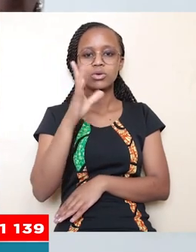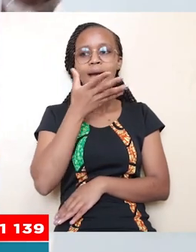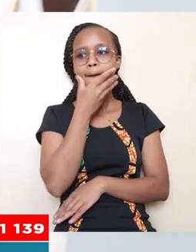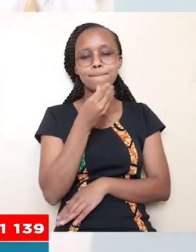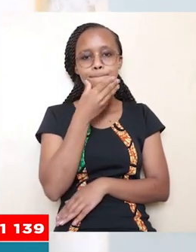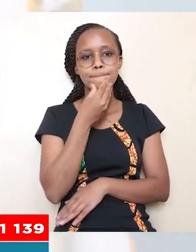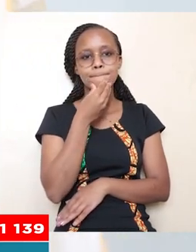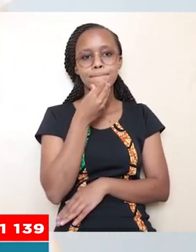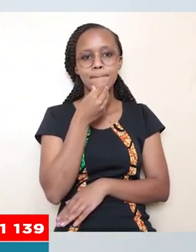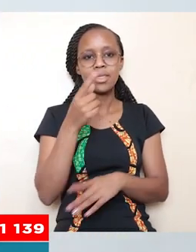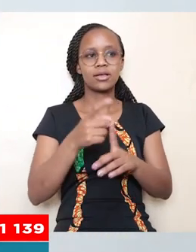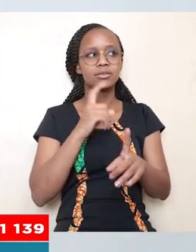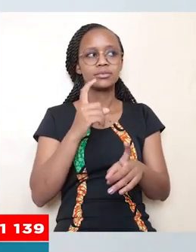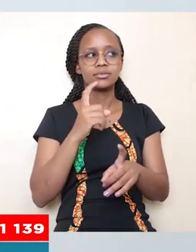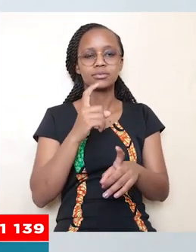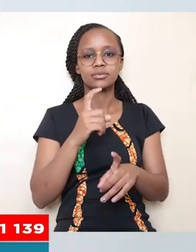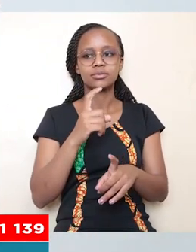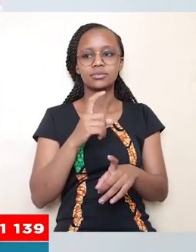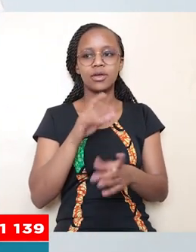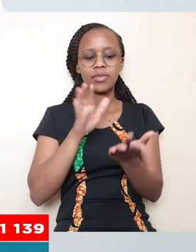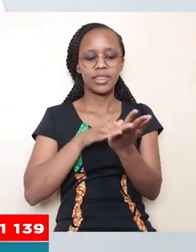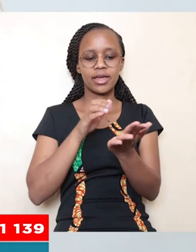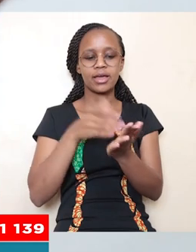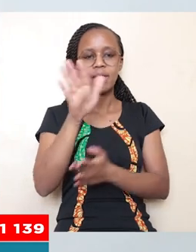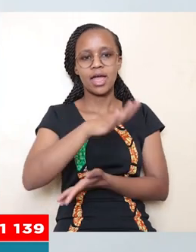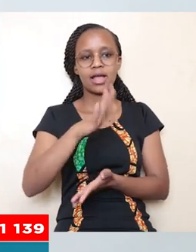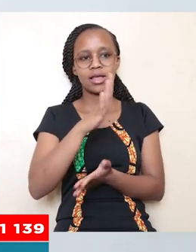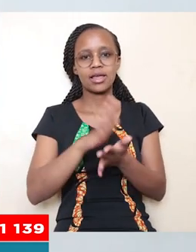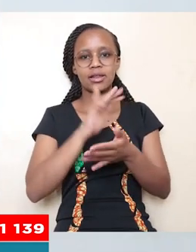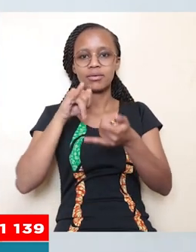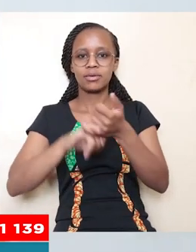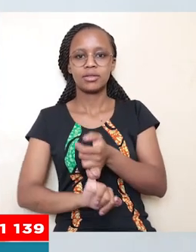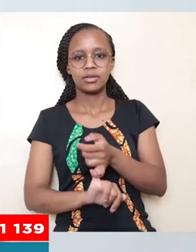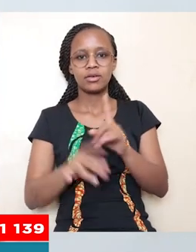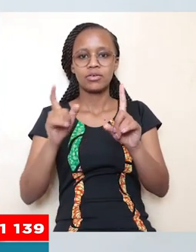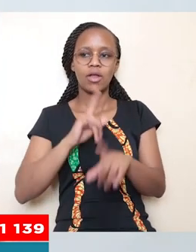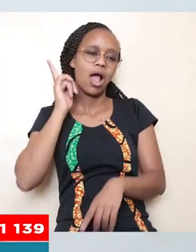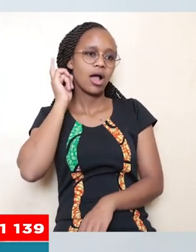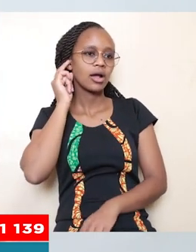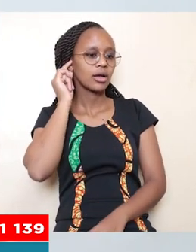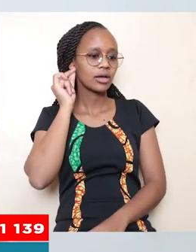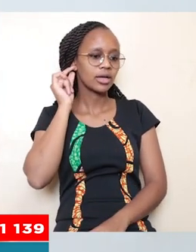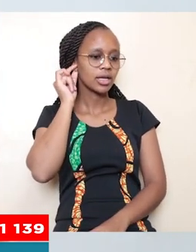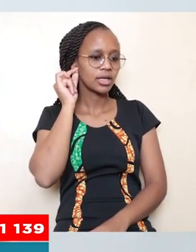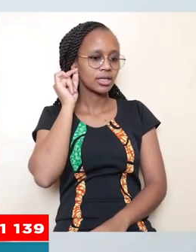gentleman, umetoka pade za kule ukabani. Na umeoa msichana kutoka Kisii.